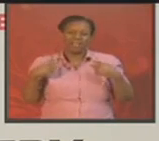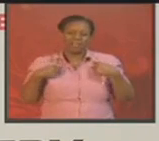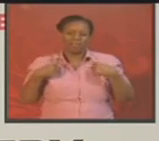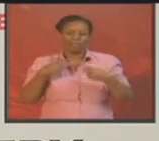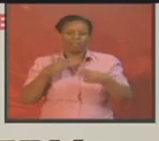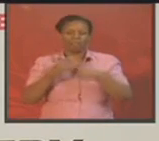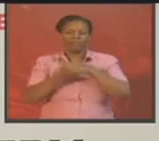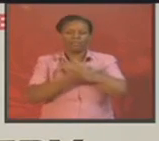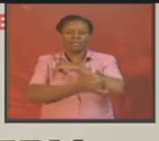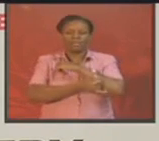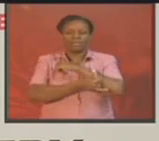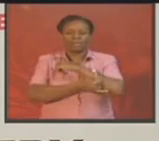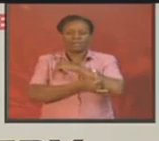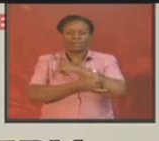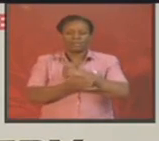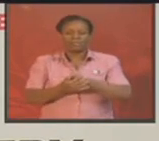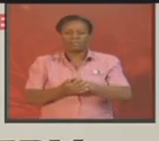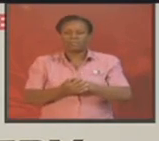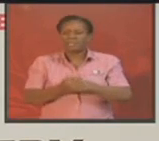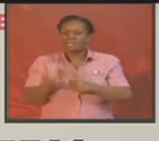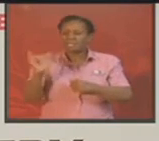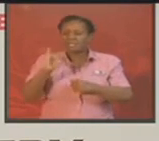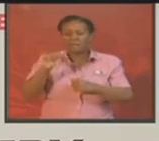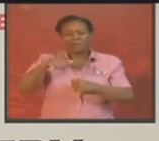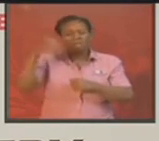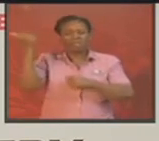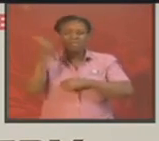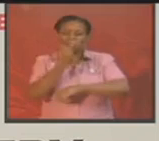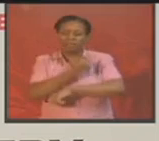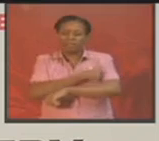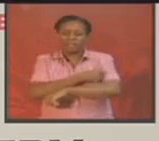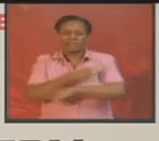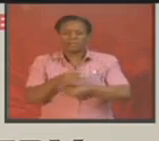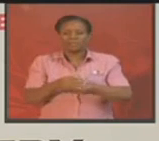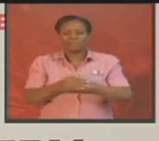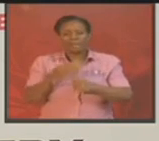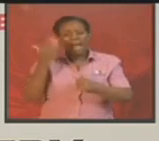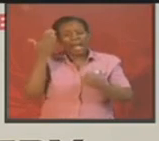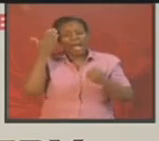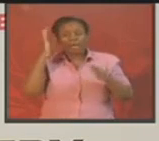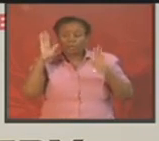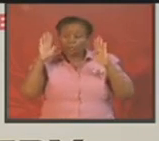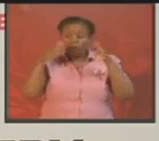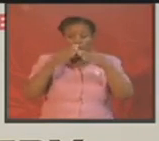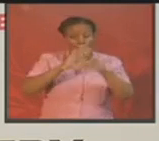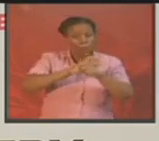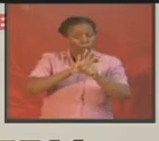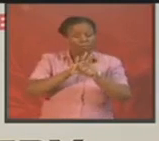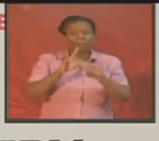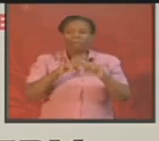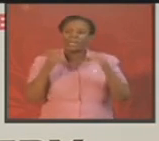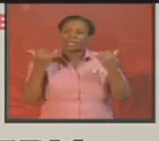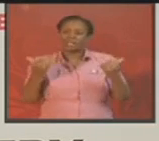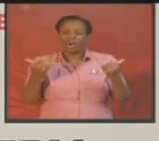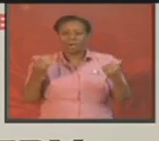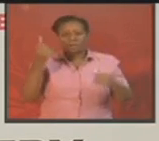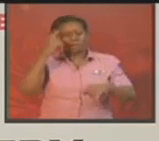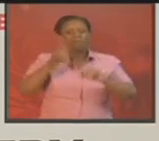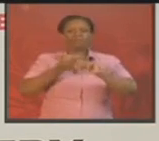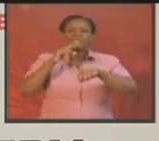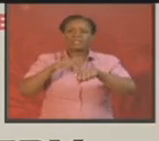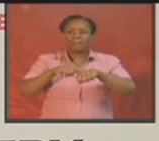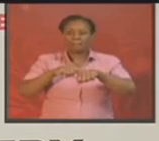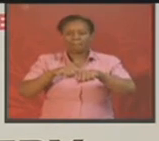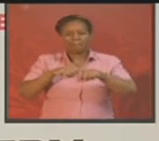other vaccine, I know people are focused on COVID-19 vaccines, thinking that we are doing this for the first time. Every